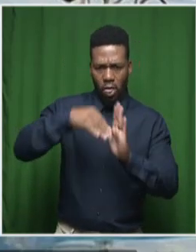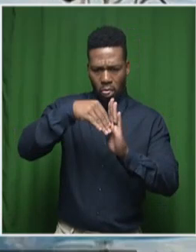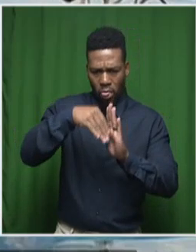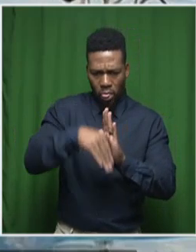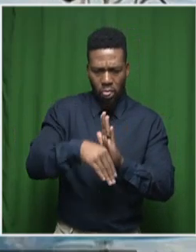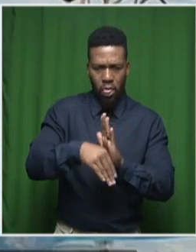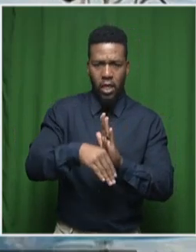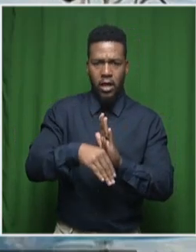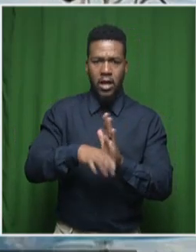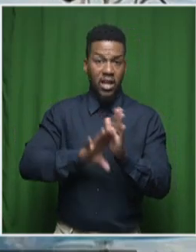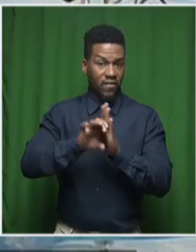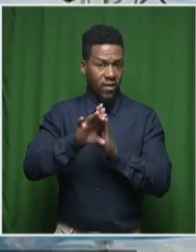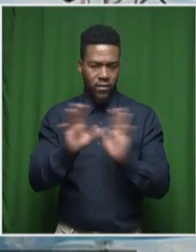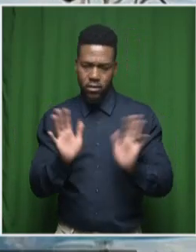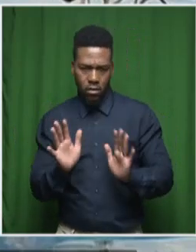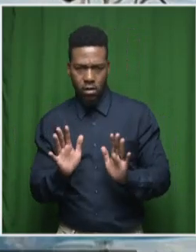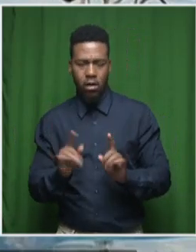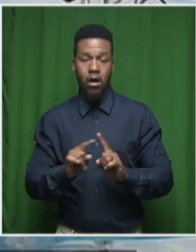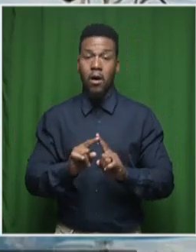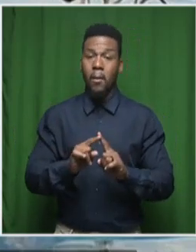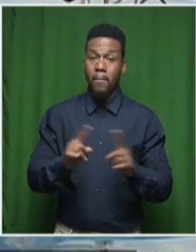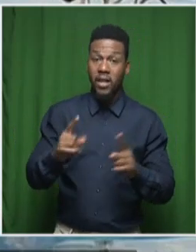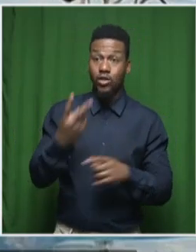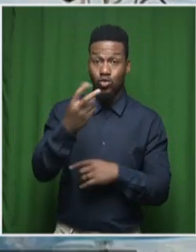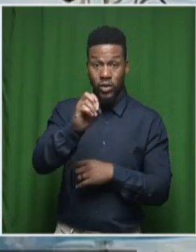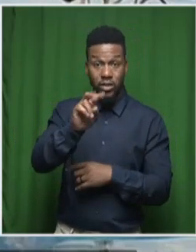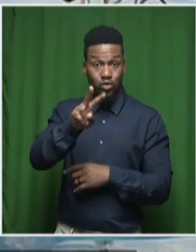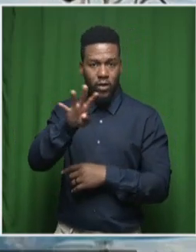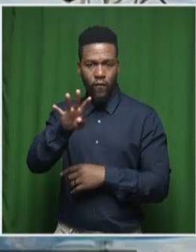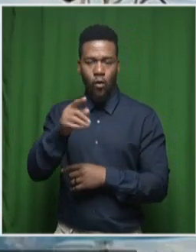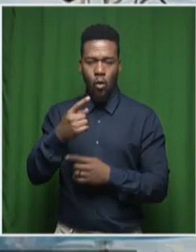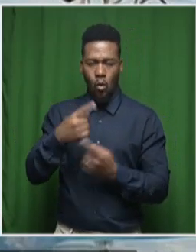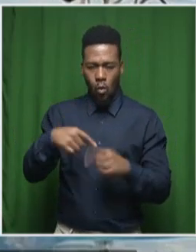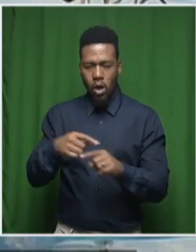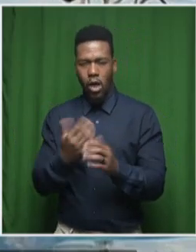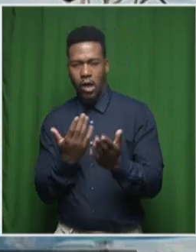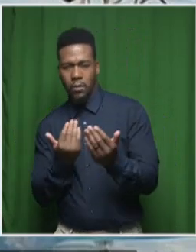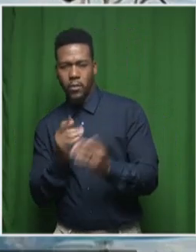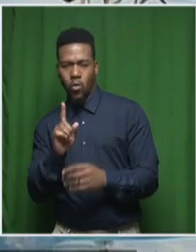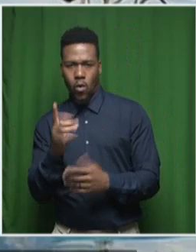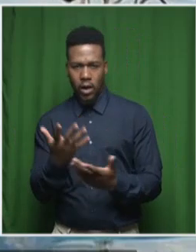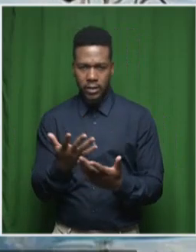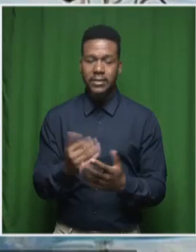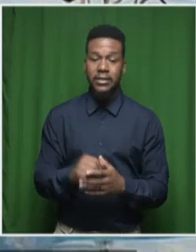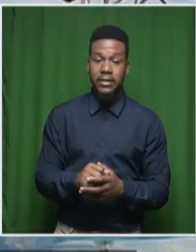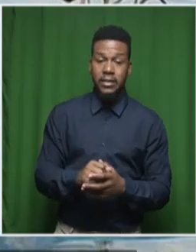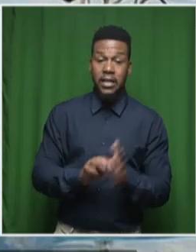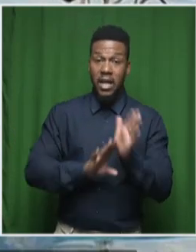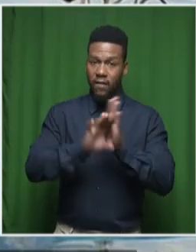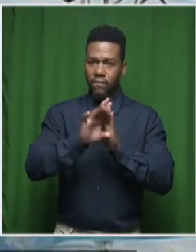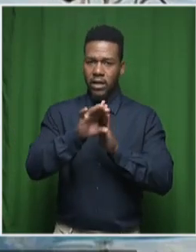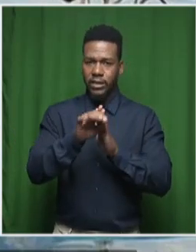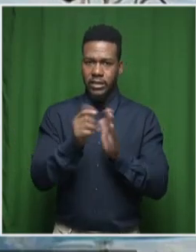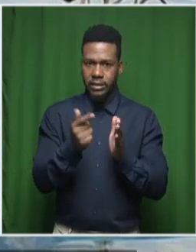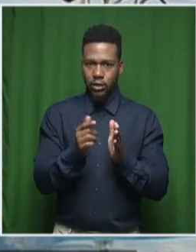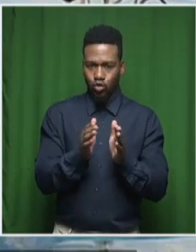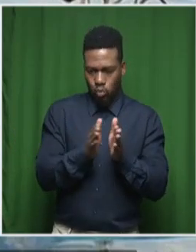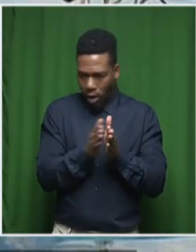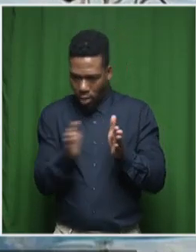But in 2024, we do then anticipate that inflation will indeed fall comfortably within the 3 to